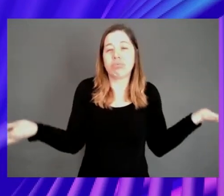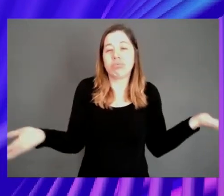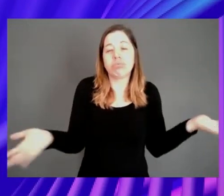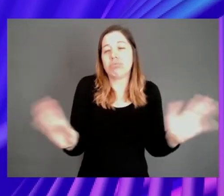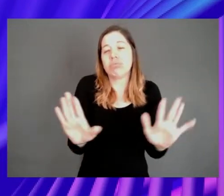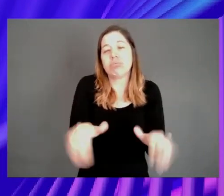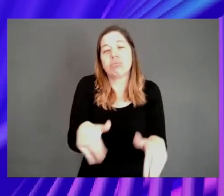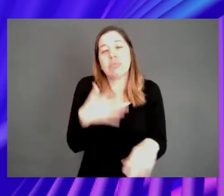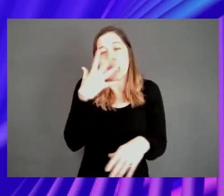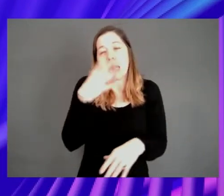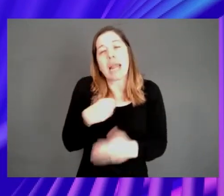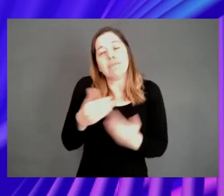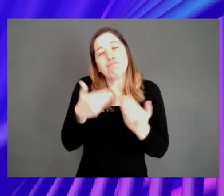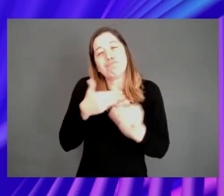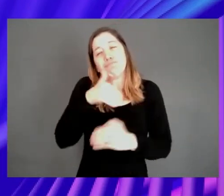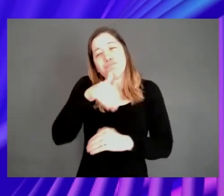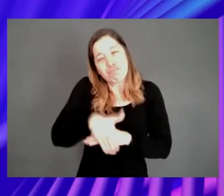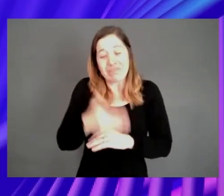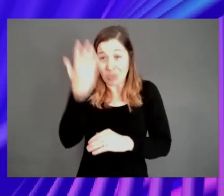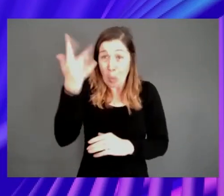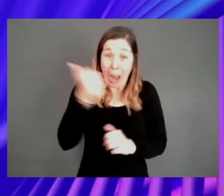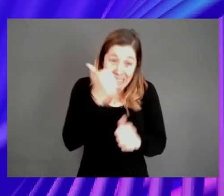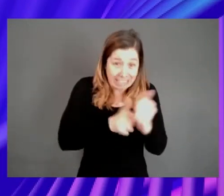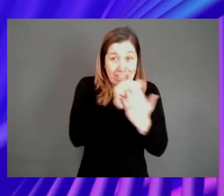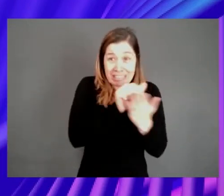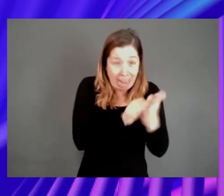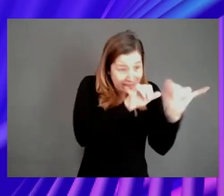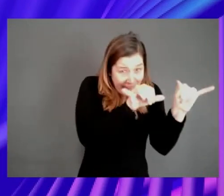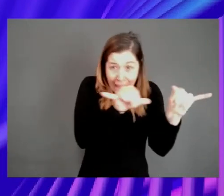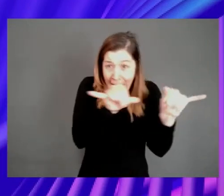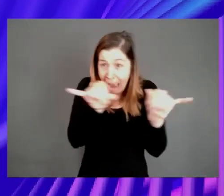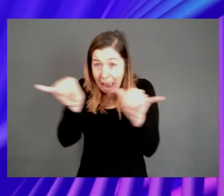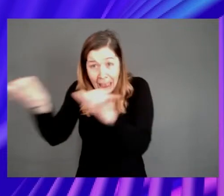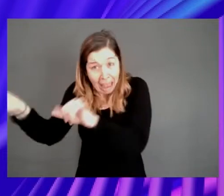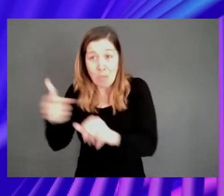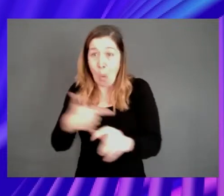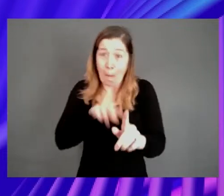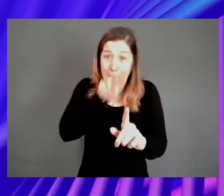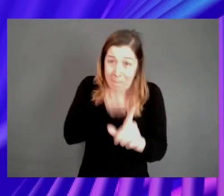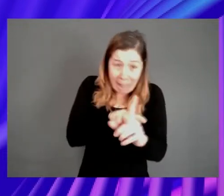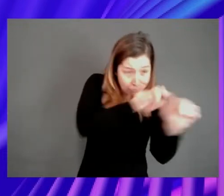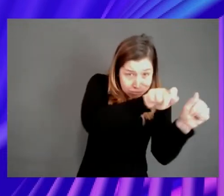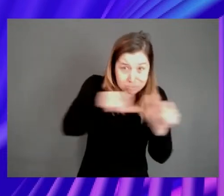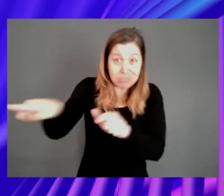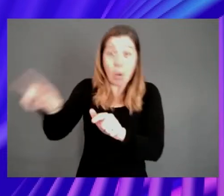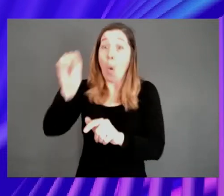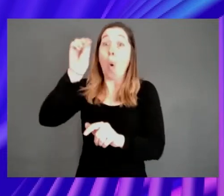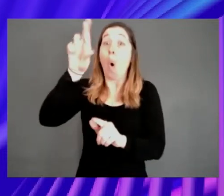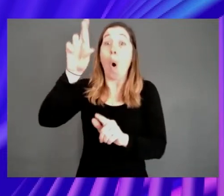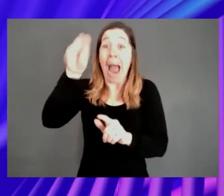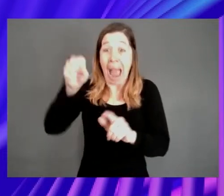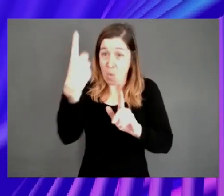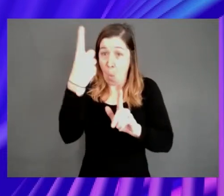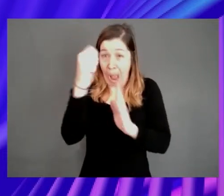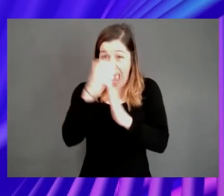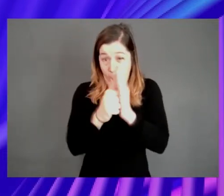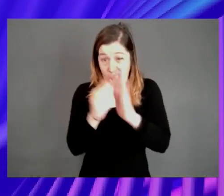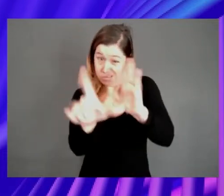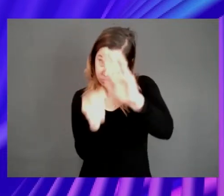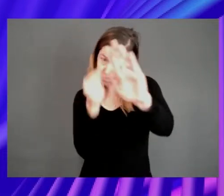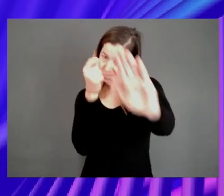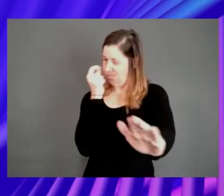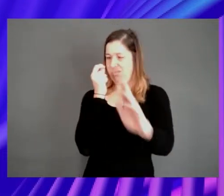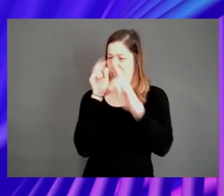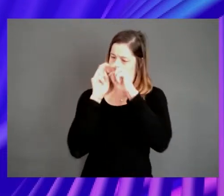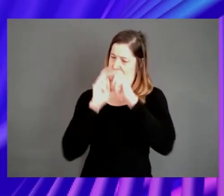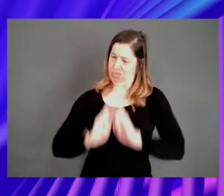our built-in guardrails that we can apply either across the board or we can be really granular. You know, you can kind of phase them in. You know, a lot of times customers